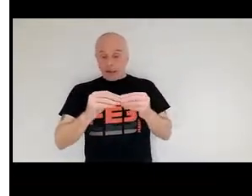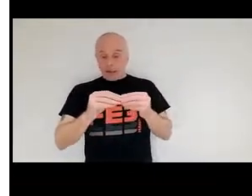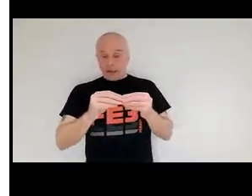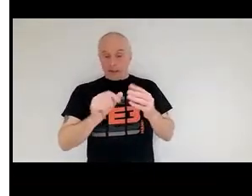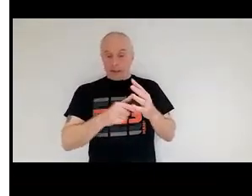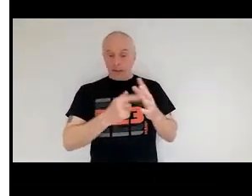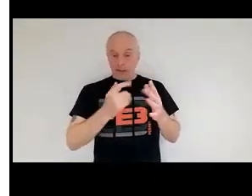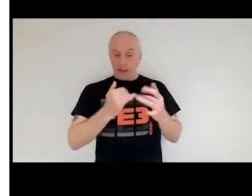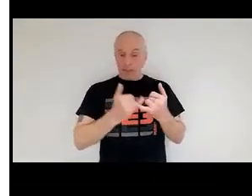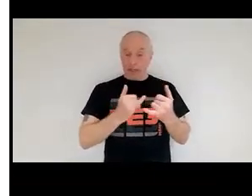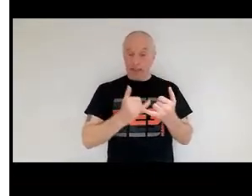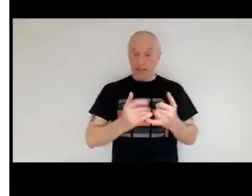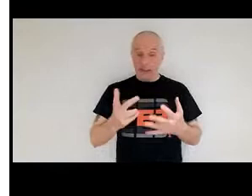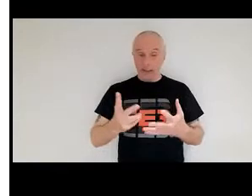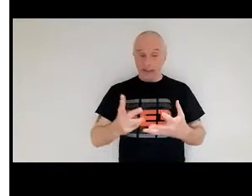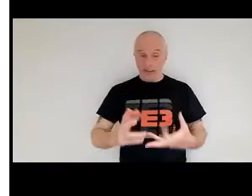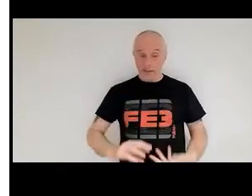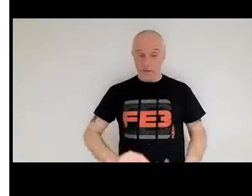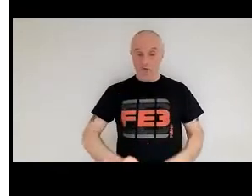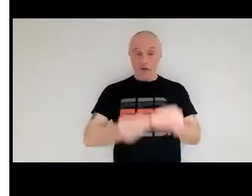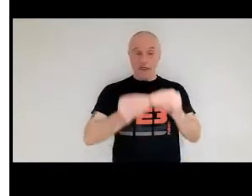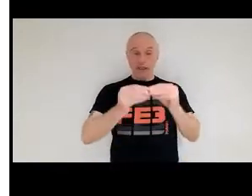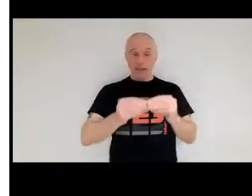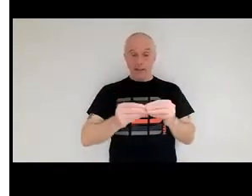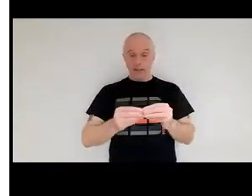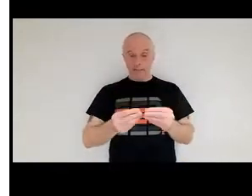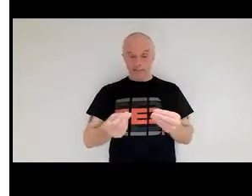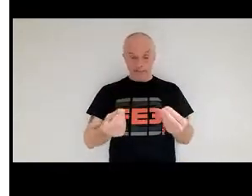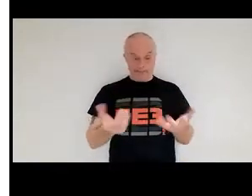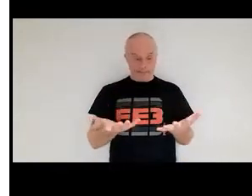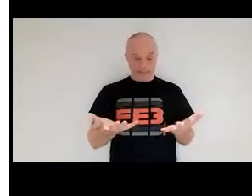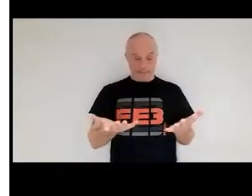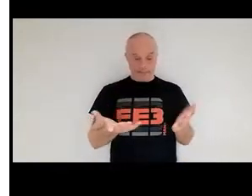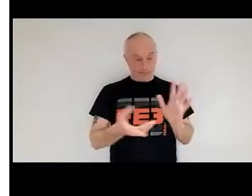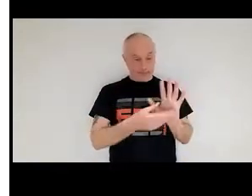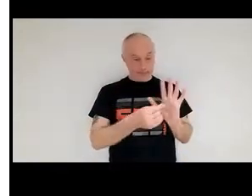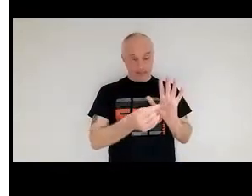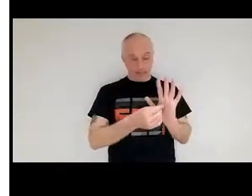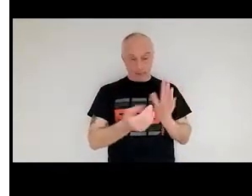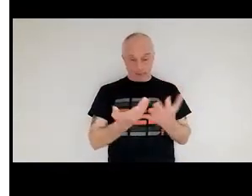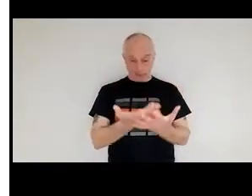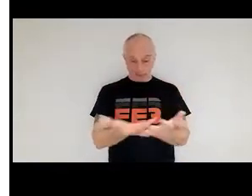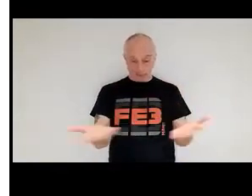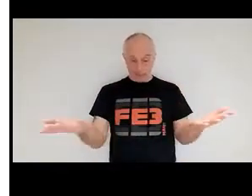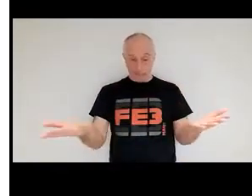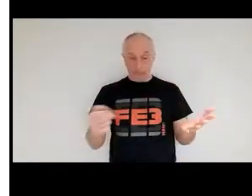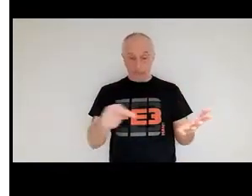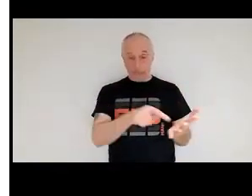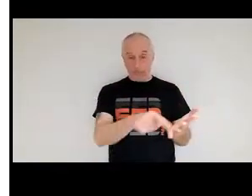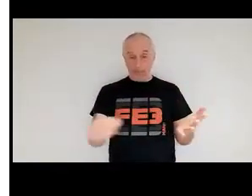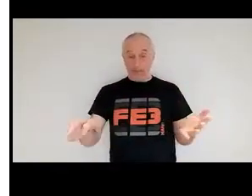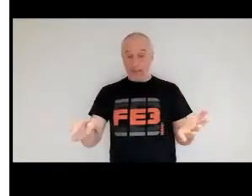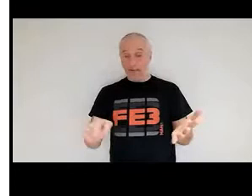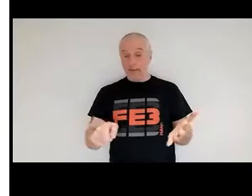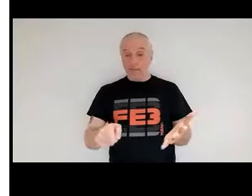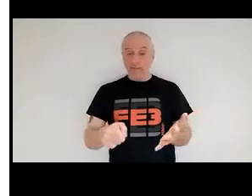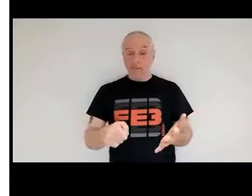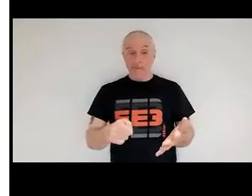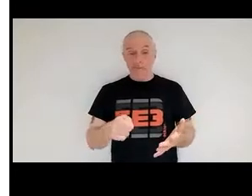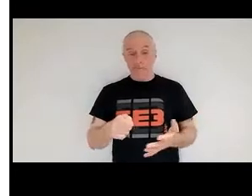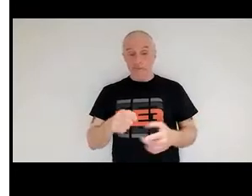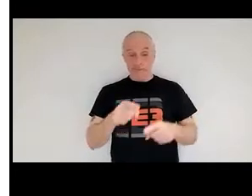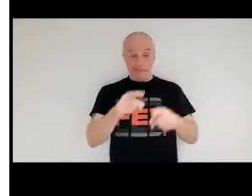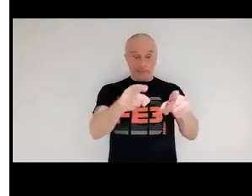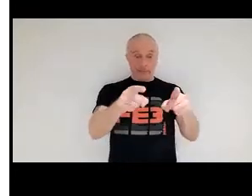representative sample set of materials. We then soaked those materials in the chamber that you can see at the